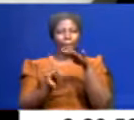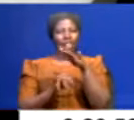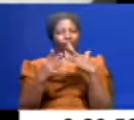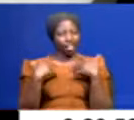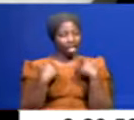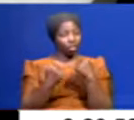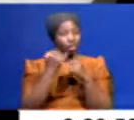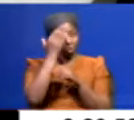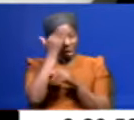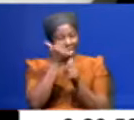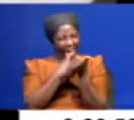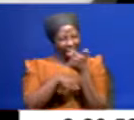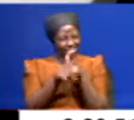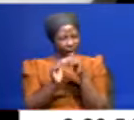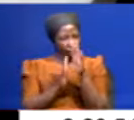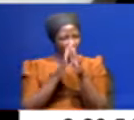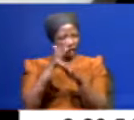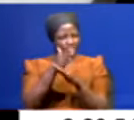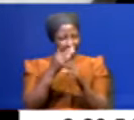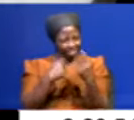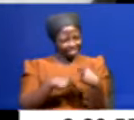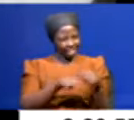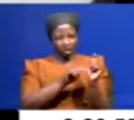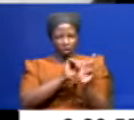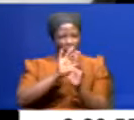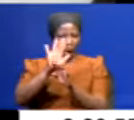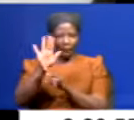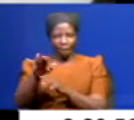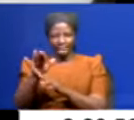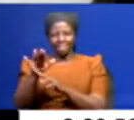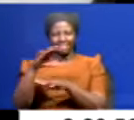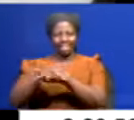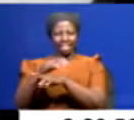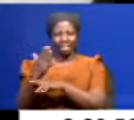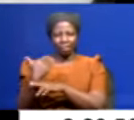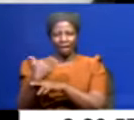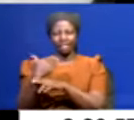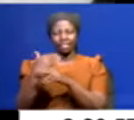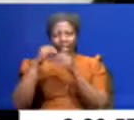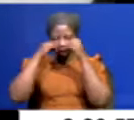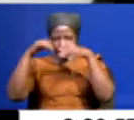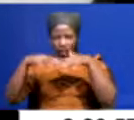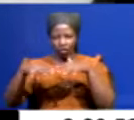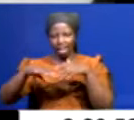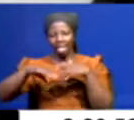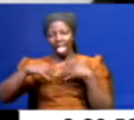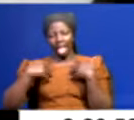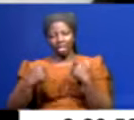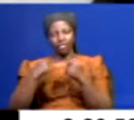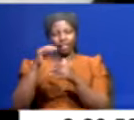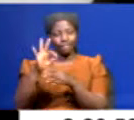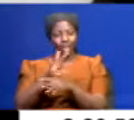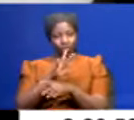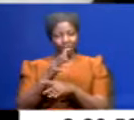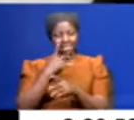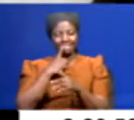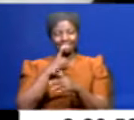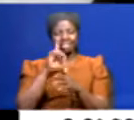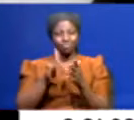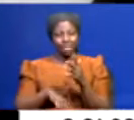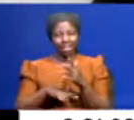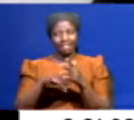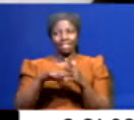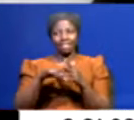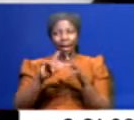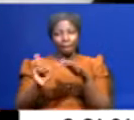mandate and attempting to claw back on the devolved health functions. The county bosses are demanding that the ministry recalls the Gazette